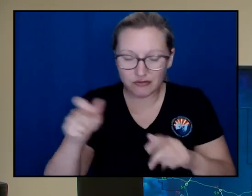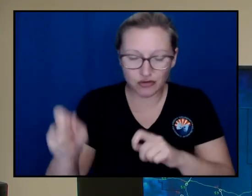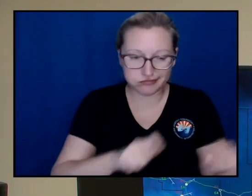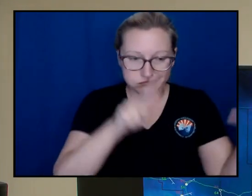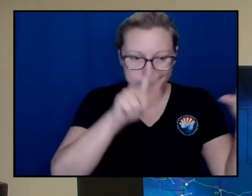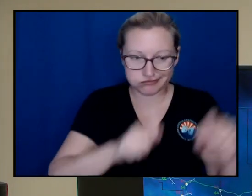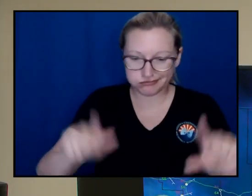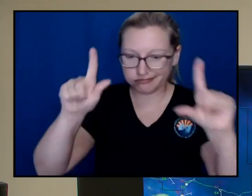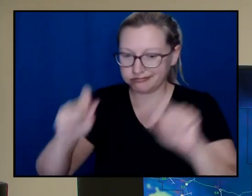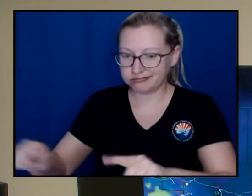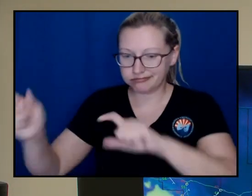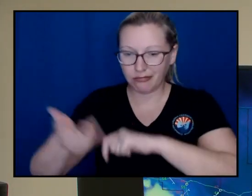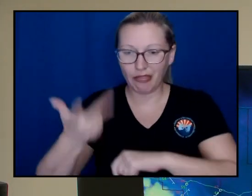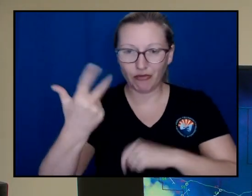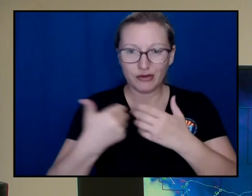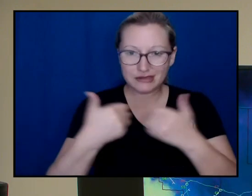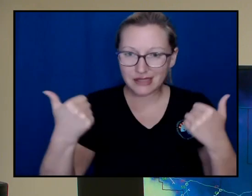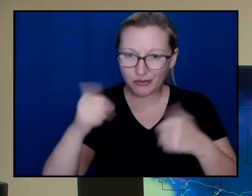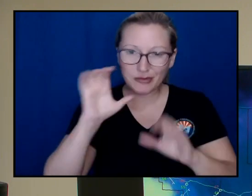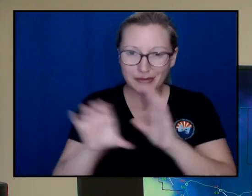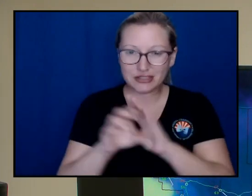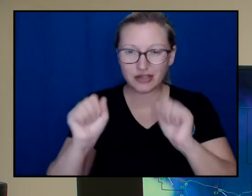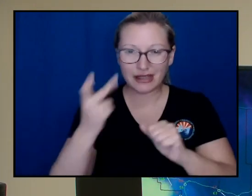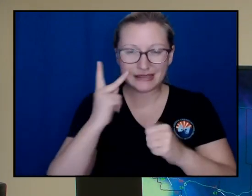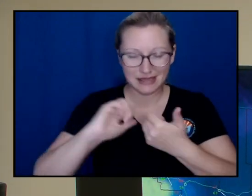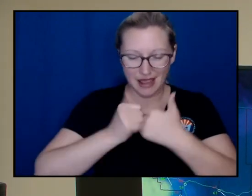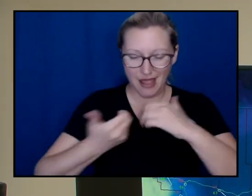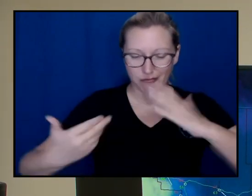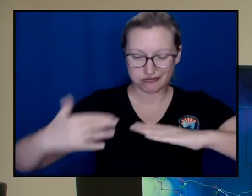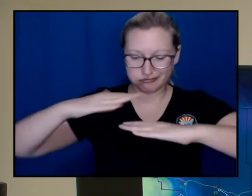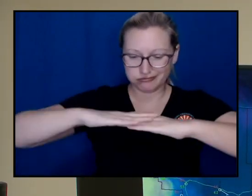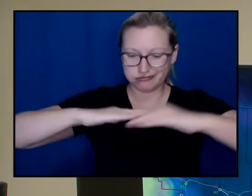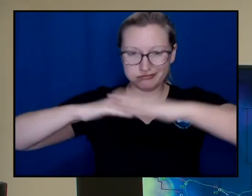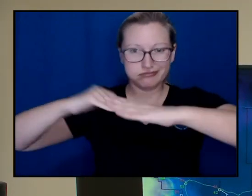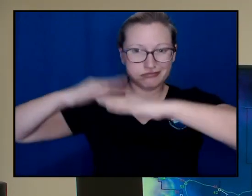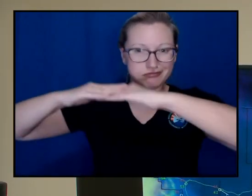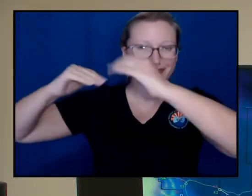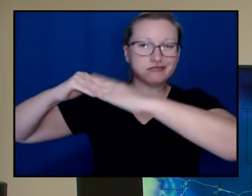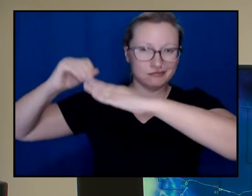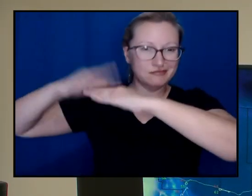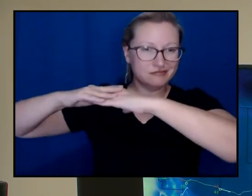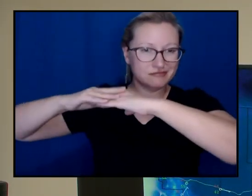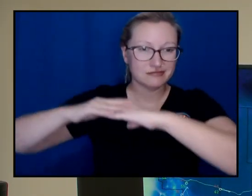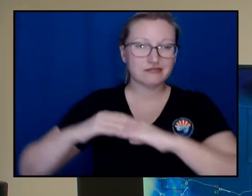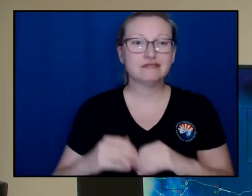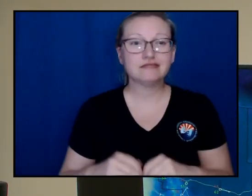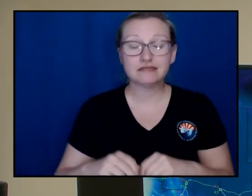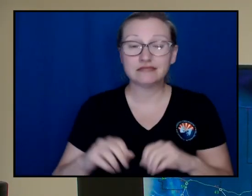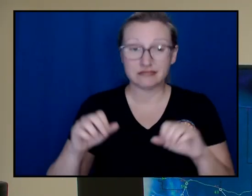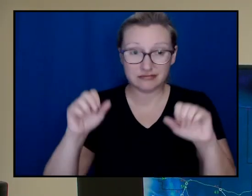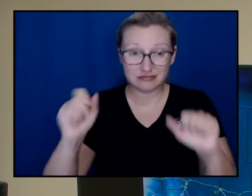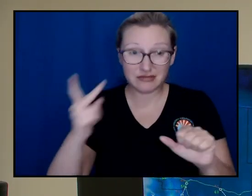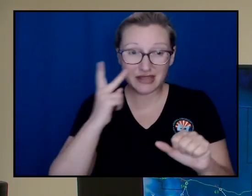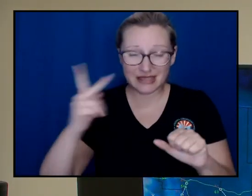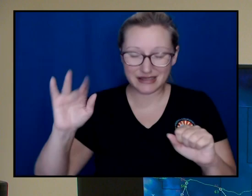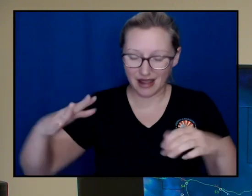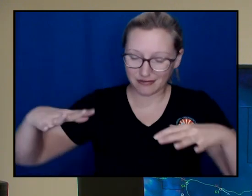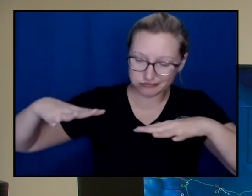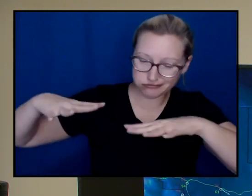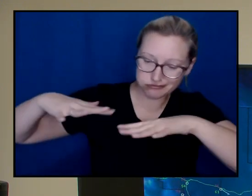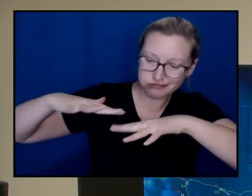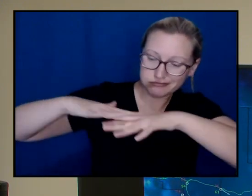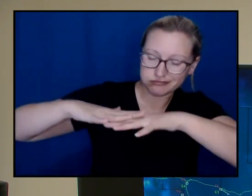an idea of what's going on. So it's real cool in the fact that we can see some of the convection here. It shows up as sort of a